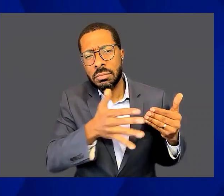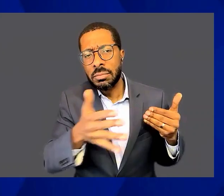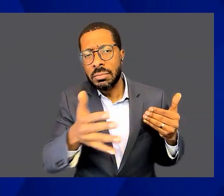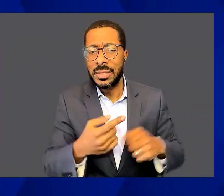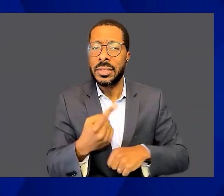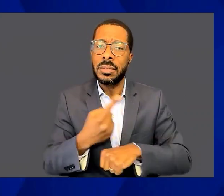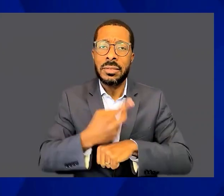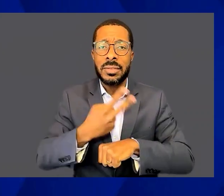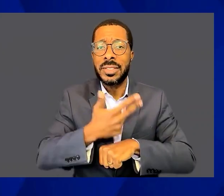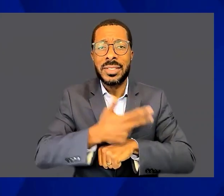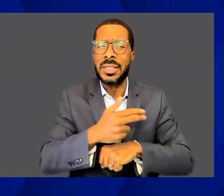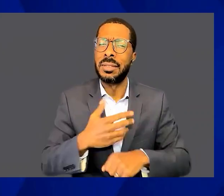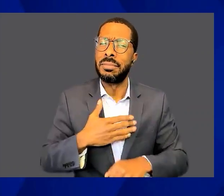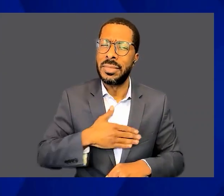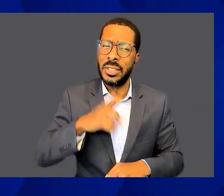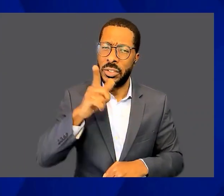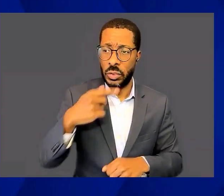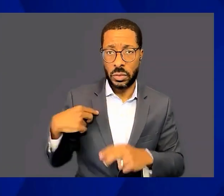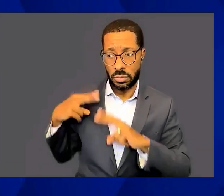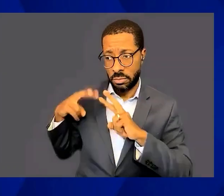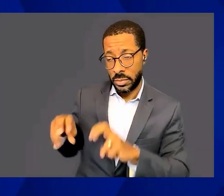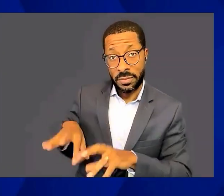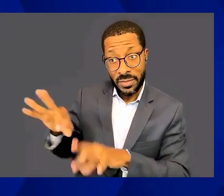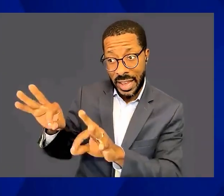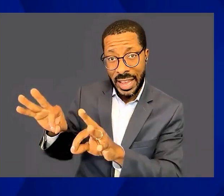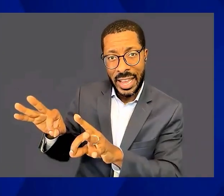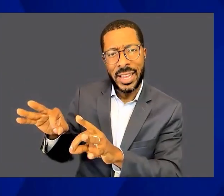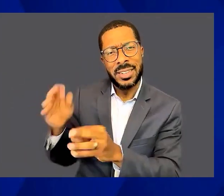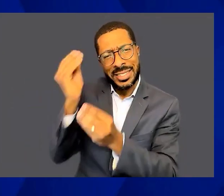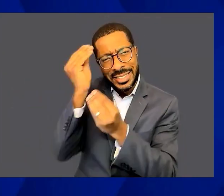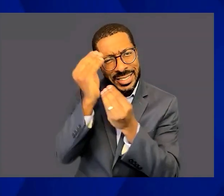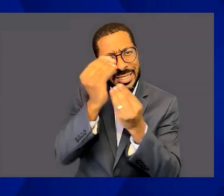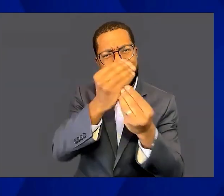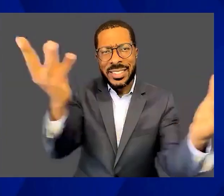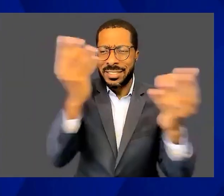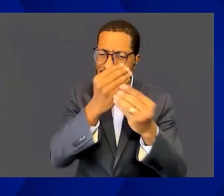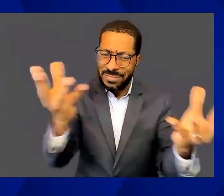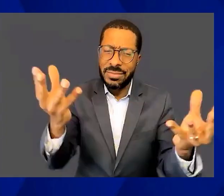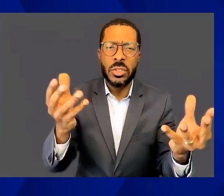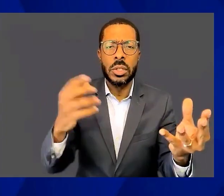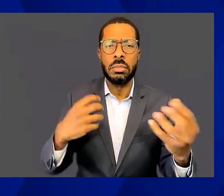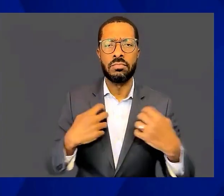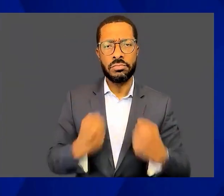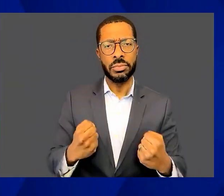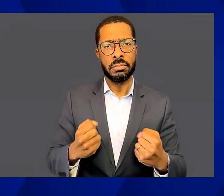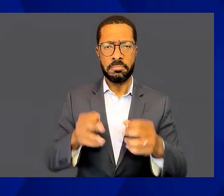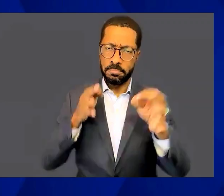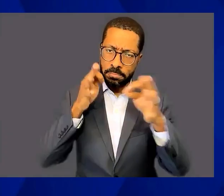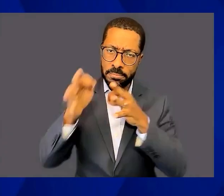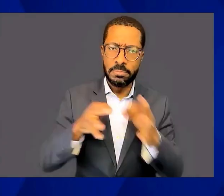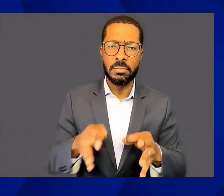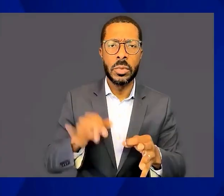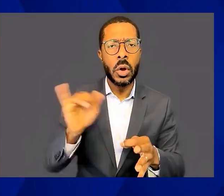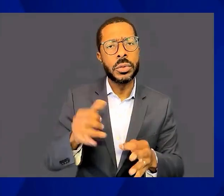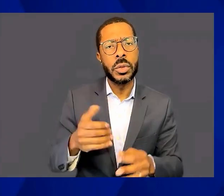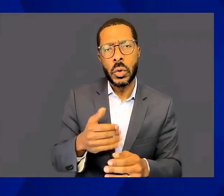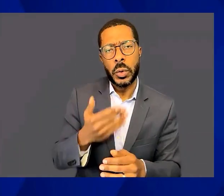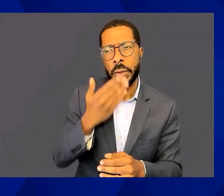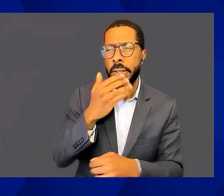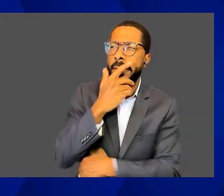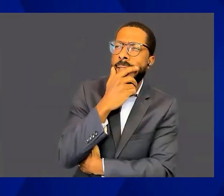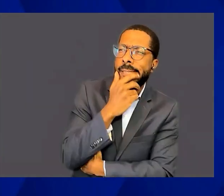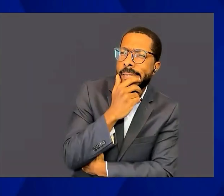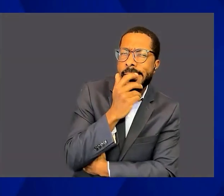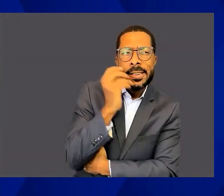with clarity and confidence, ask thoughtful, concise questions, and